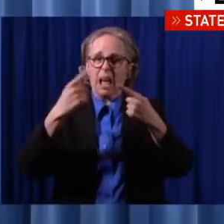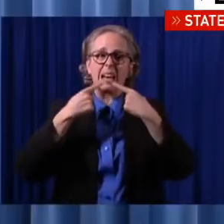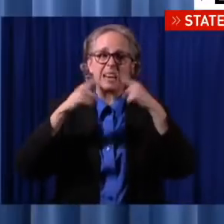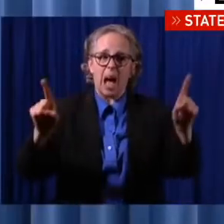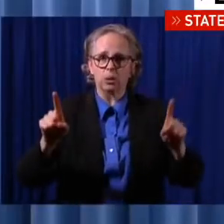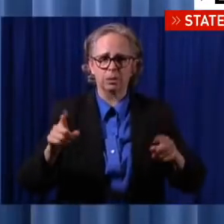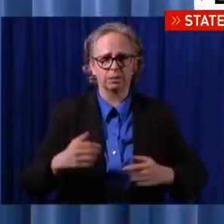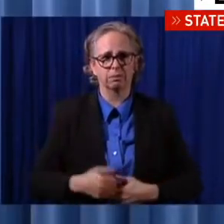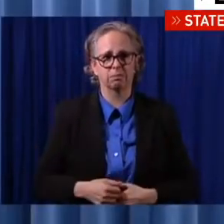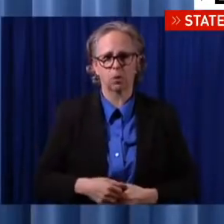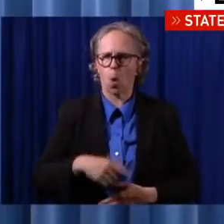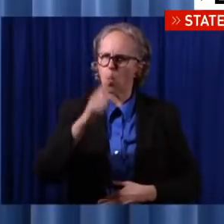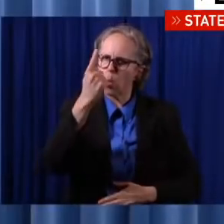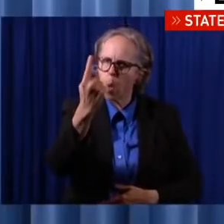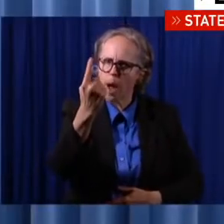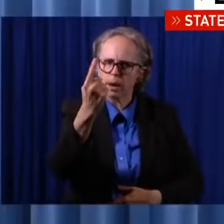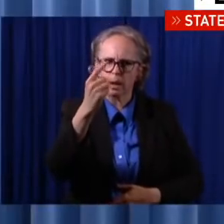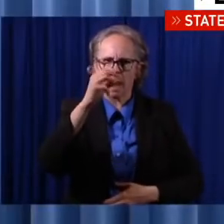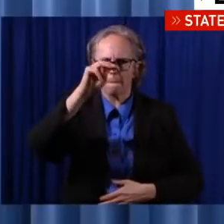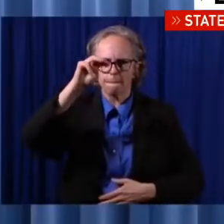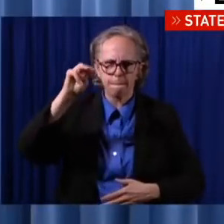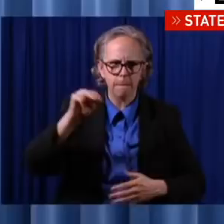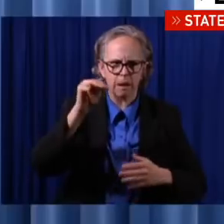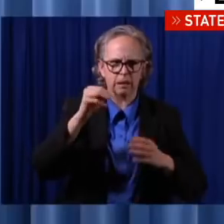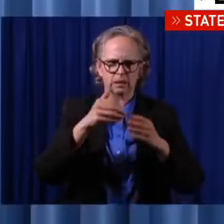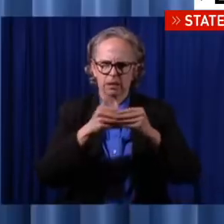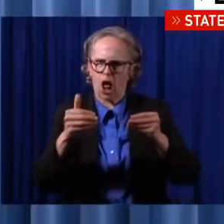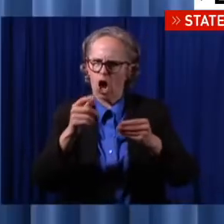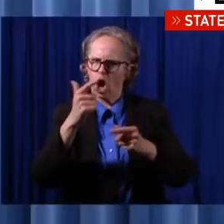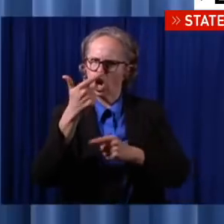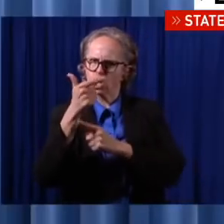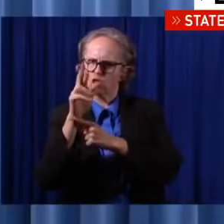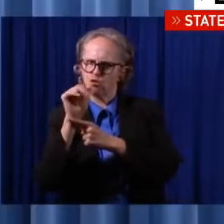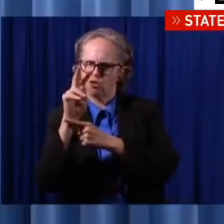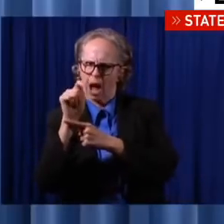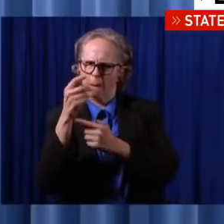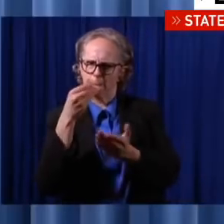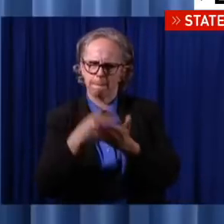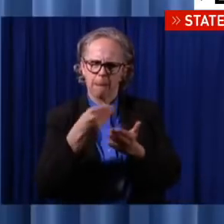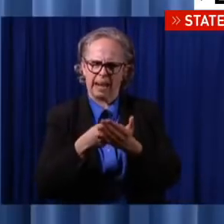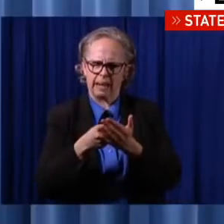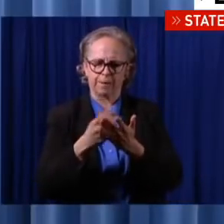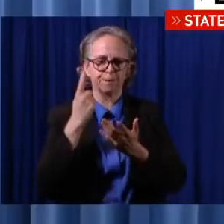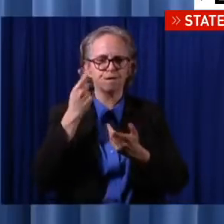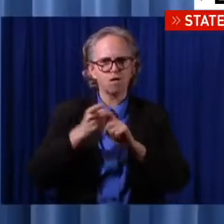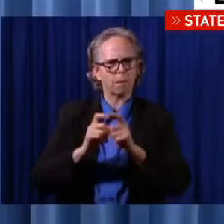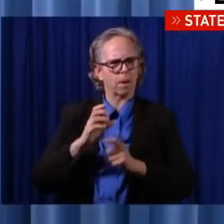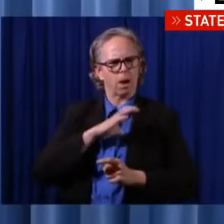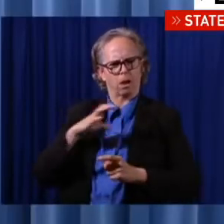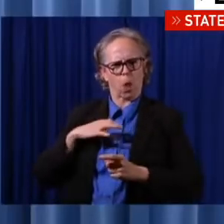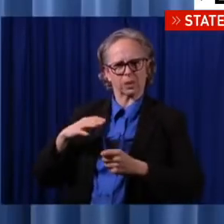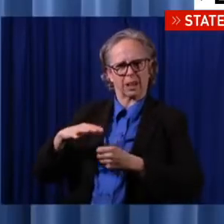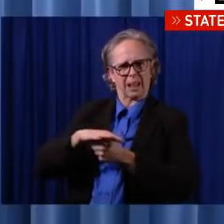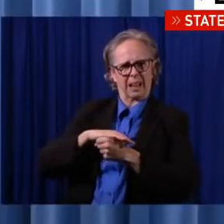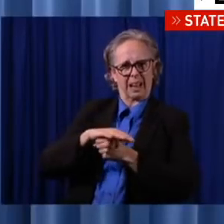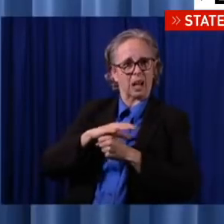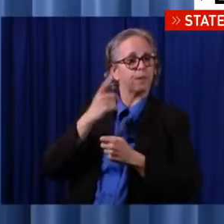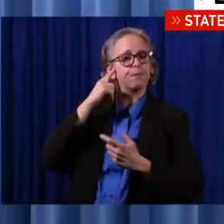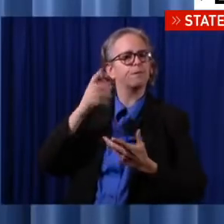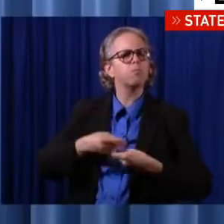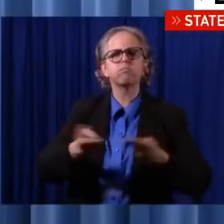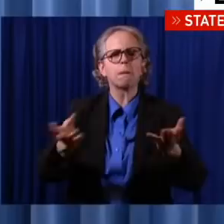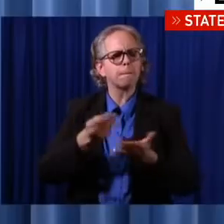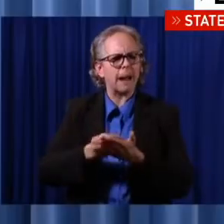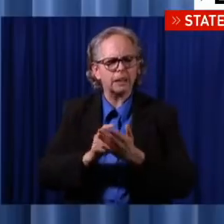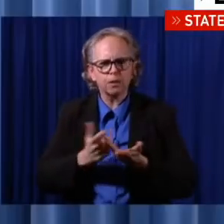children first councils. These local councils serve some of Ohio's most vulnerable children who often need services